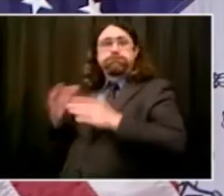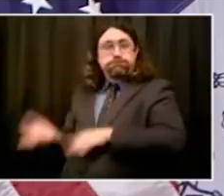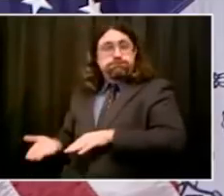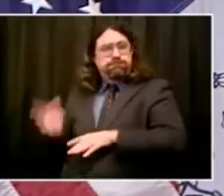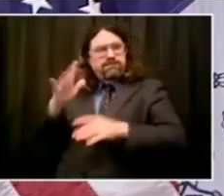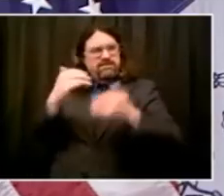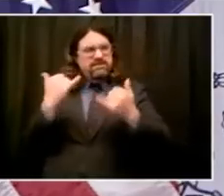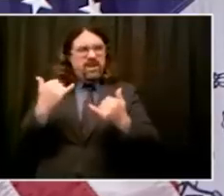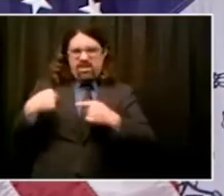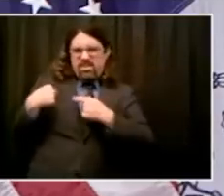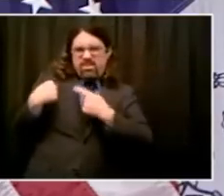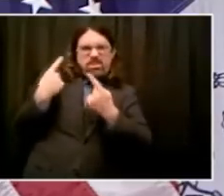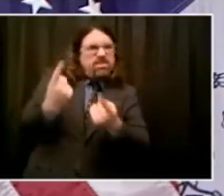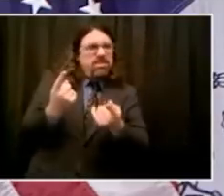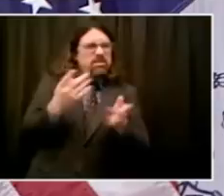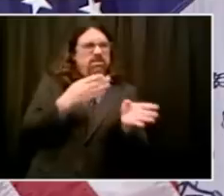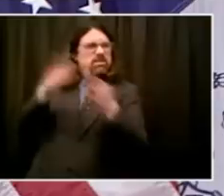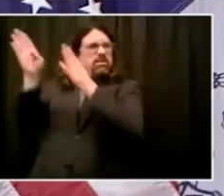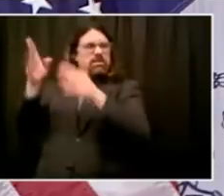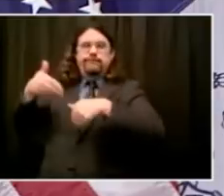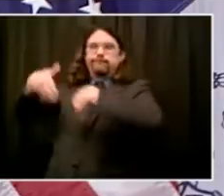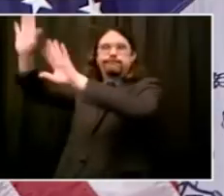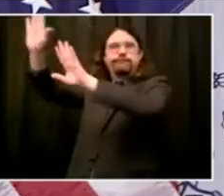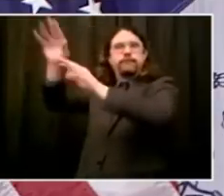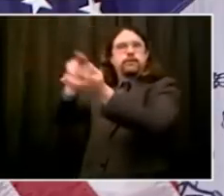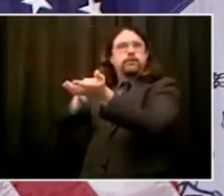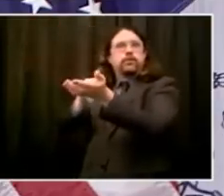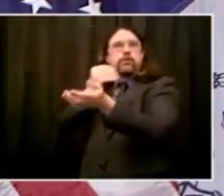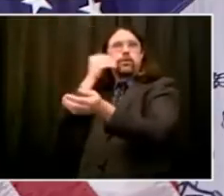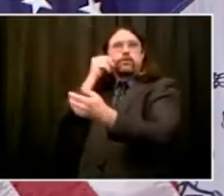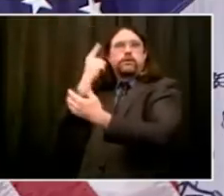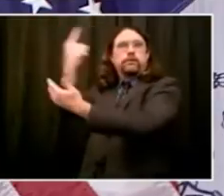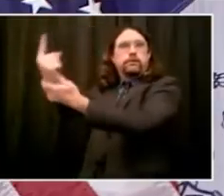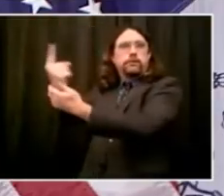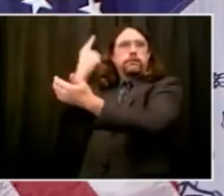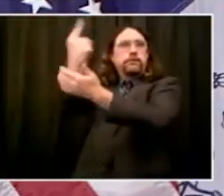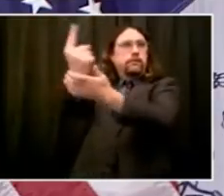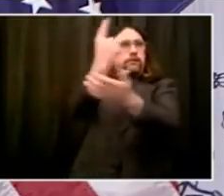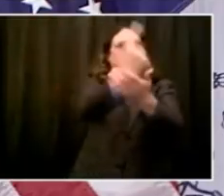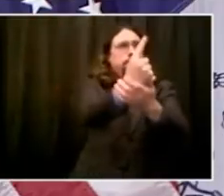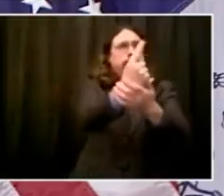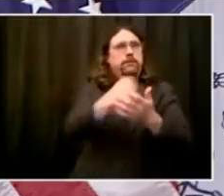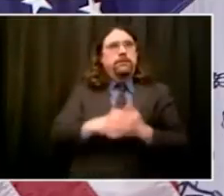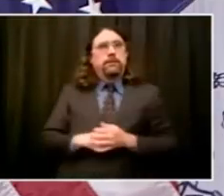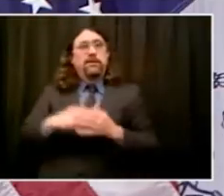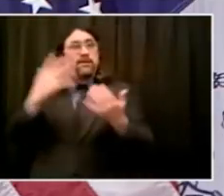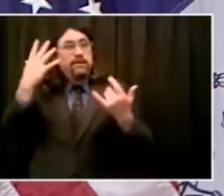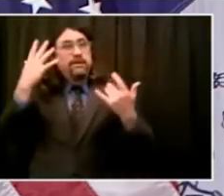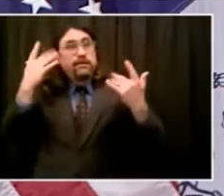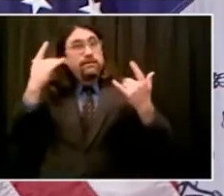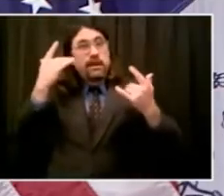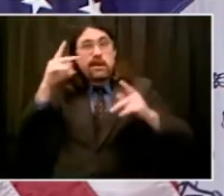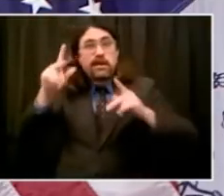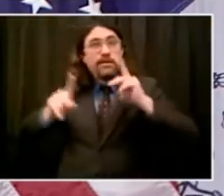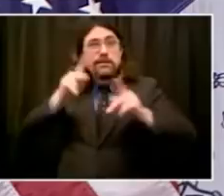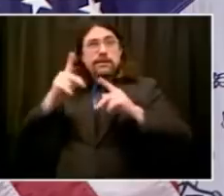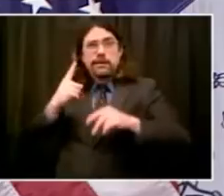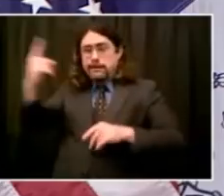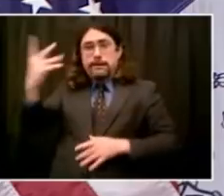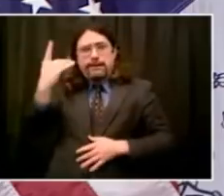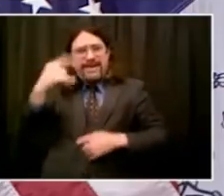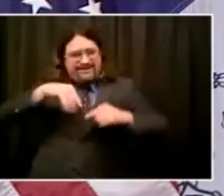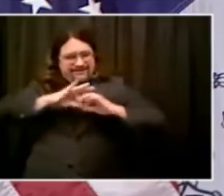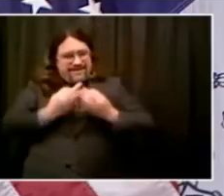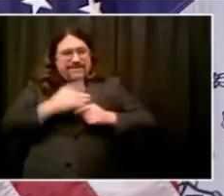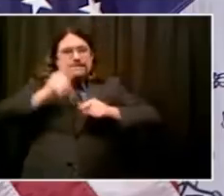But I think more and more we're asking the question, at least with seniors, and again, maybe some folks in the adult care facilities, but I'm going